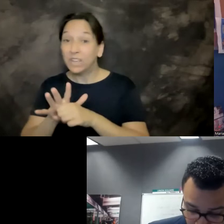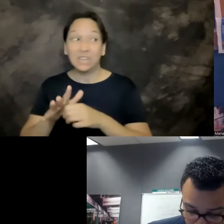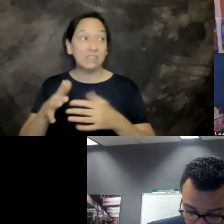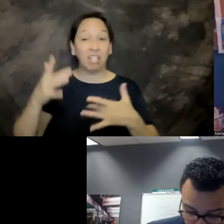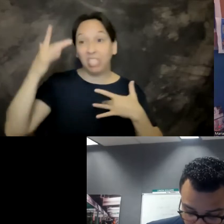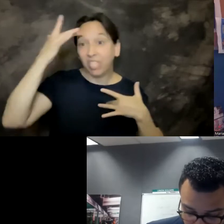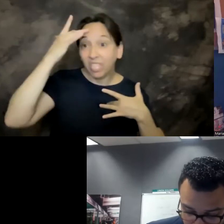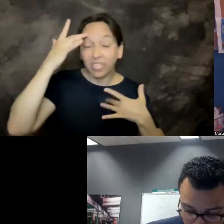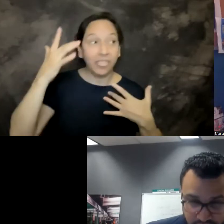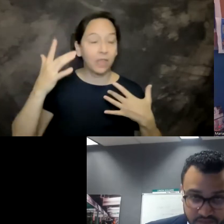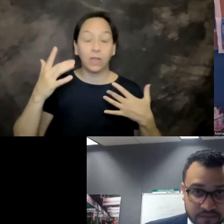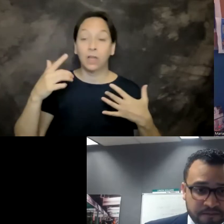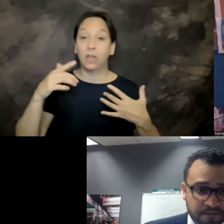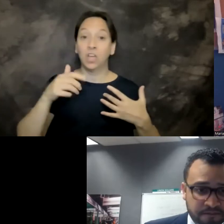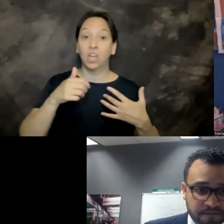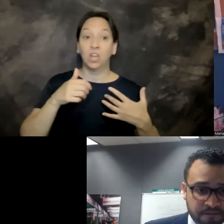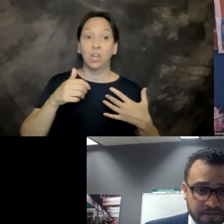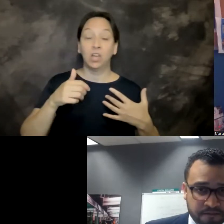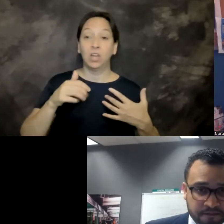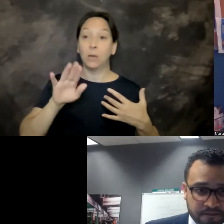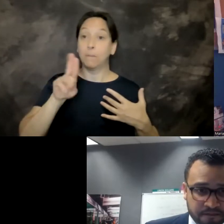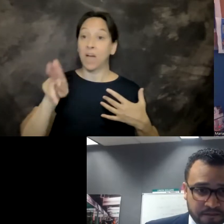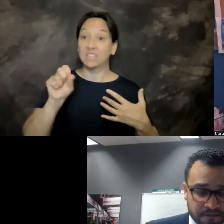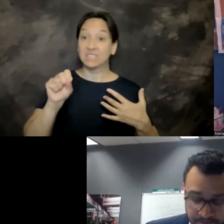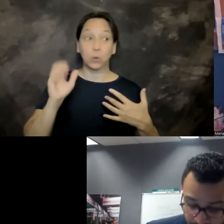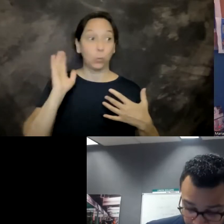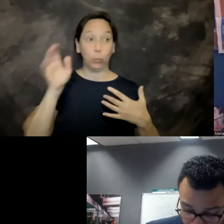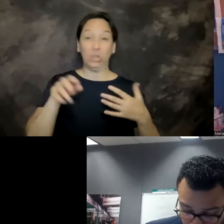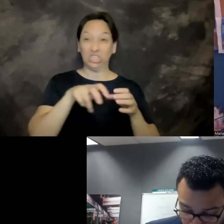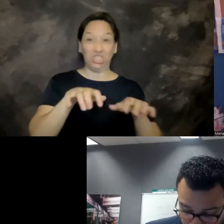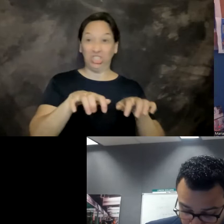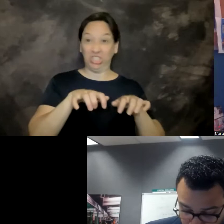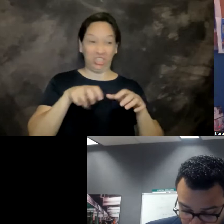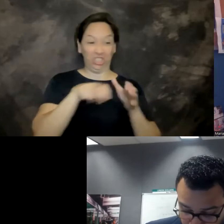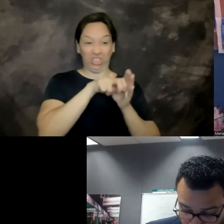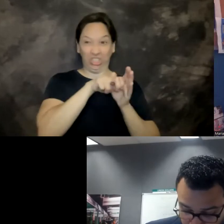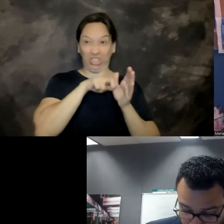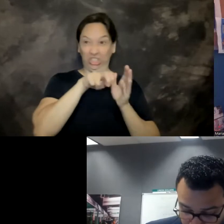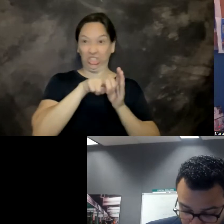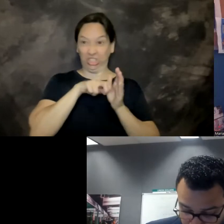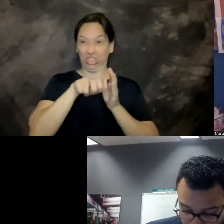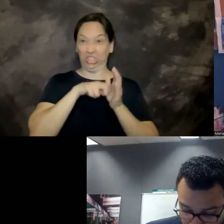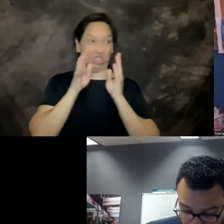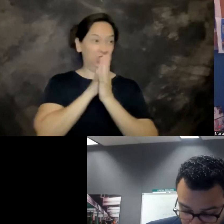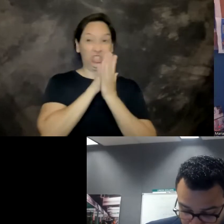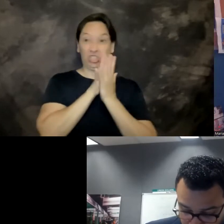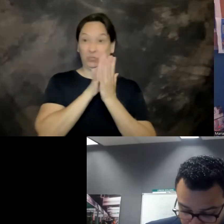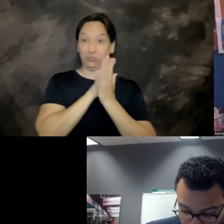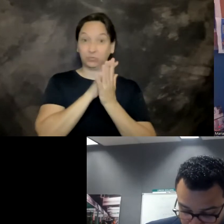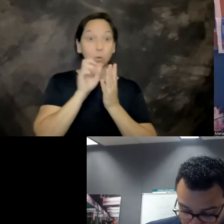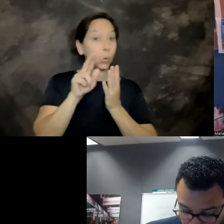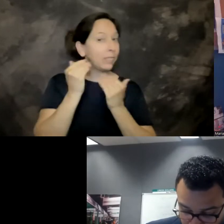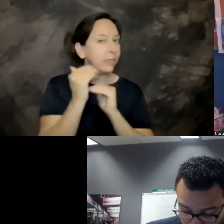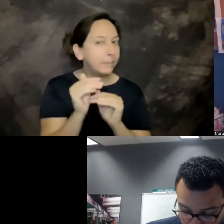be packed like the regular buses would, some standing and some sitting, or, you know, is there a limit on how